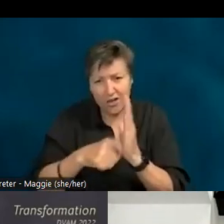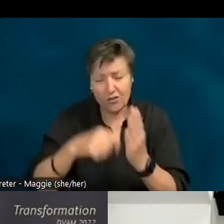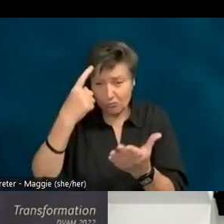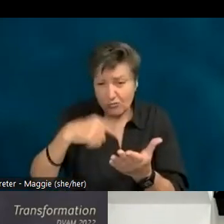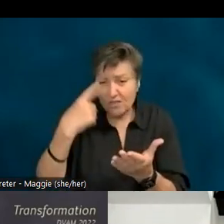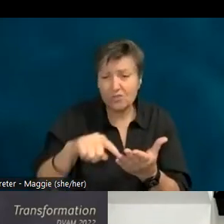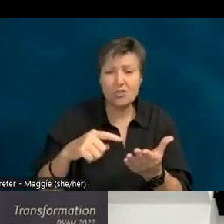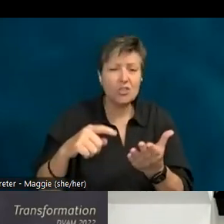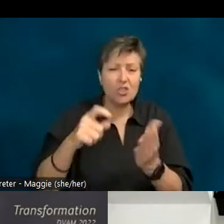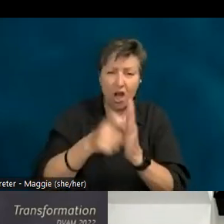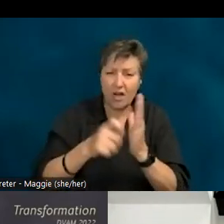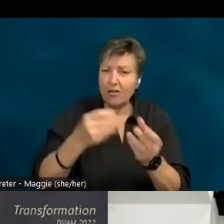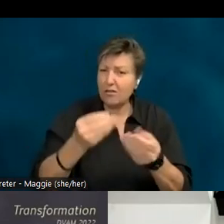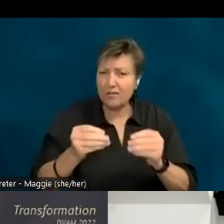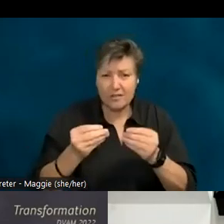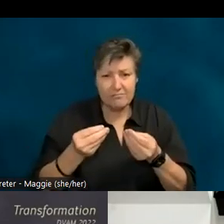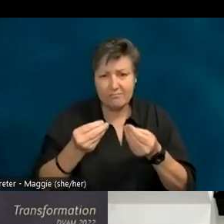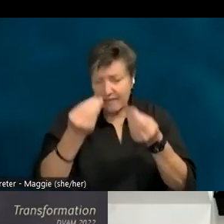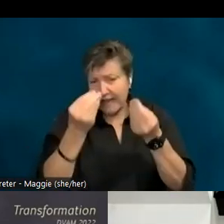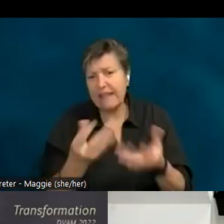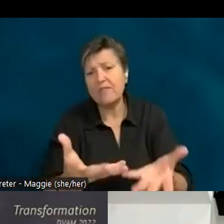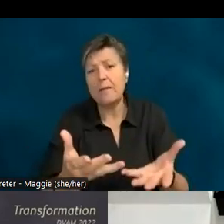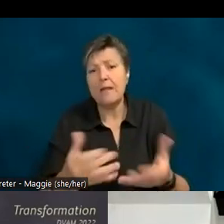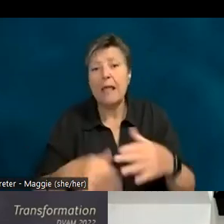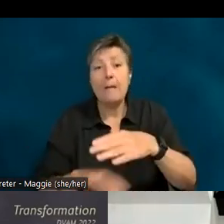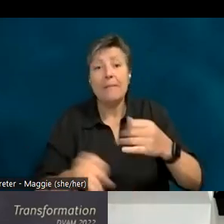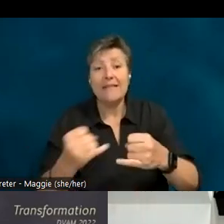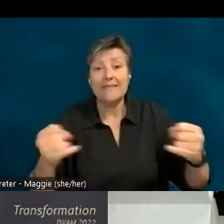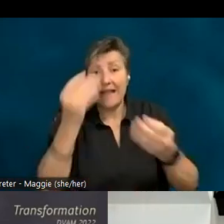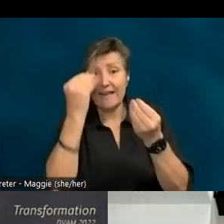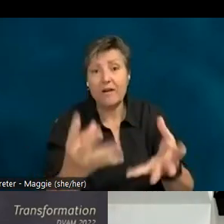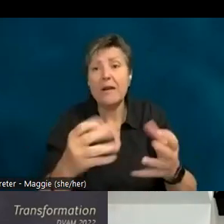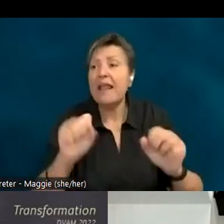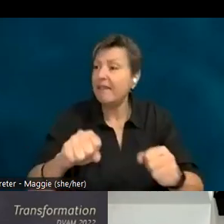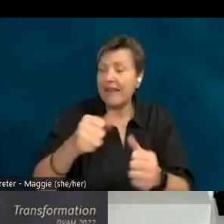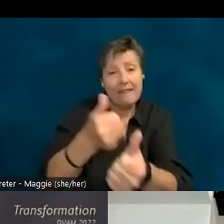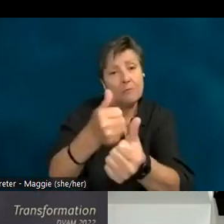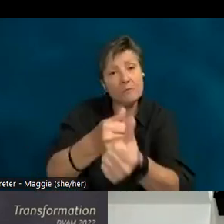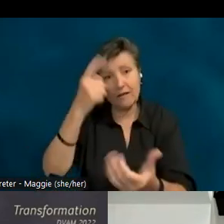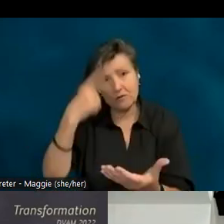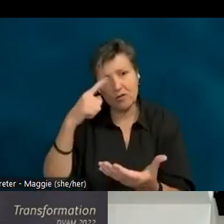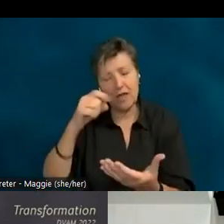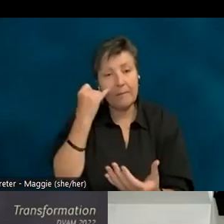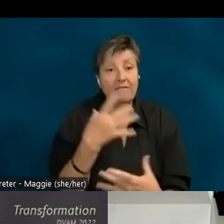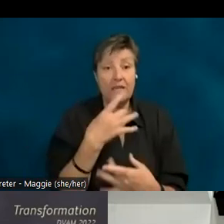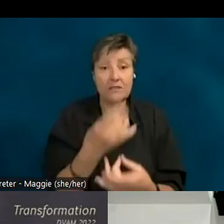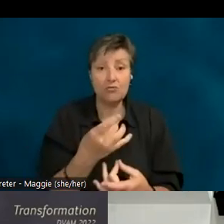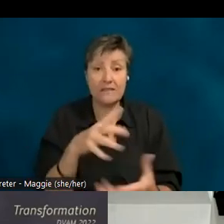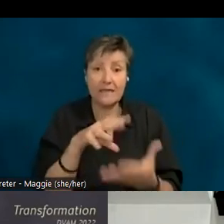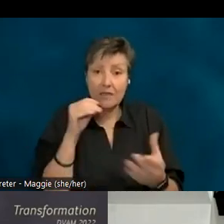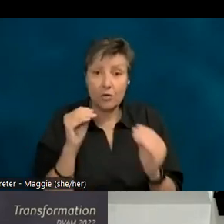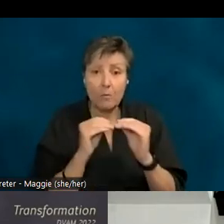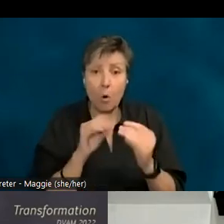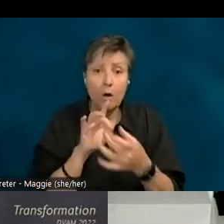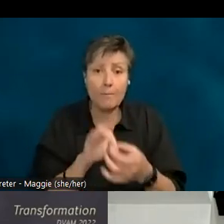general baseline information, and then they can explore and see what interests them, and learn more about